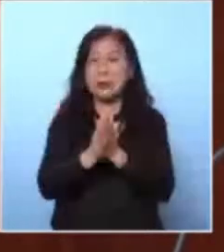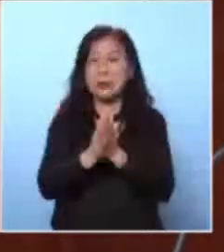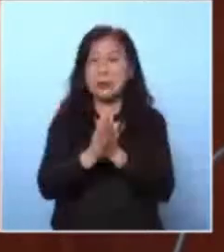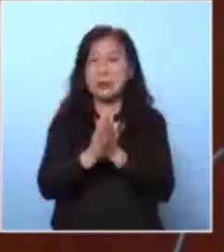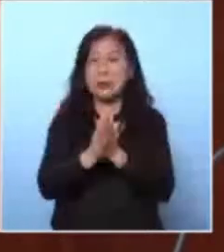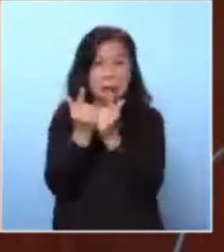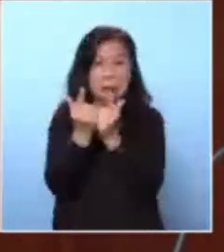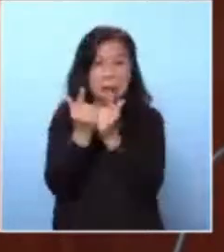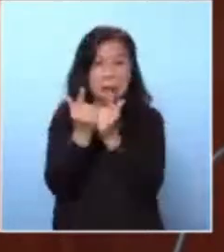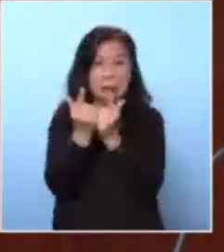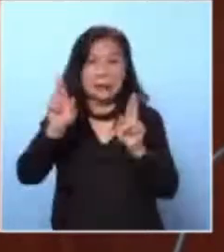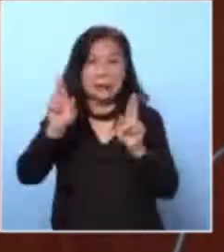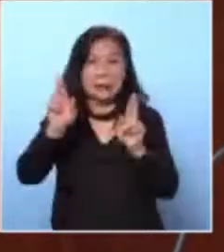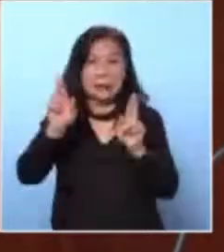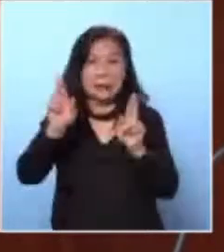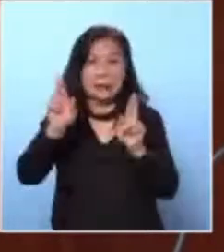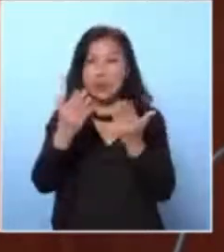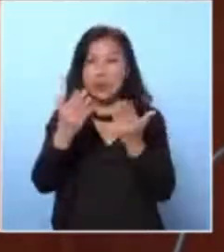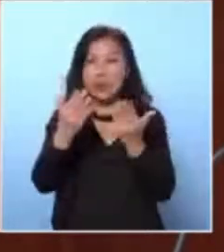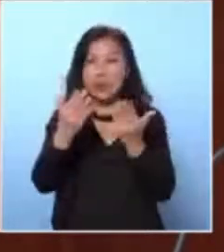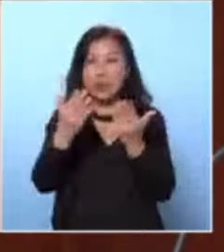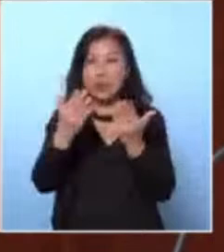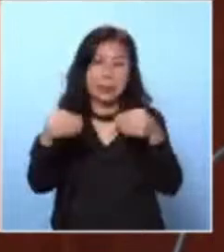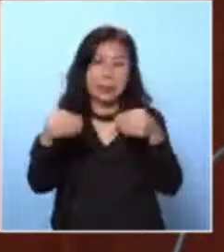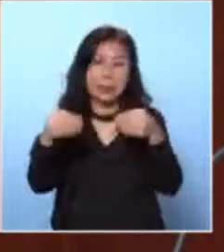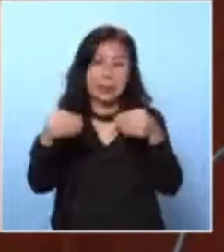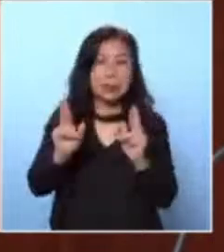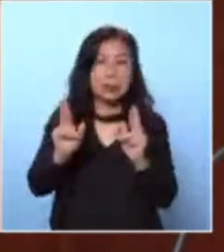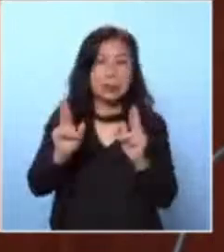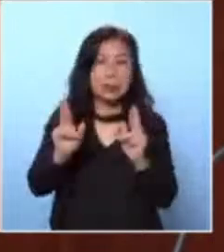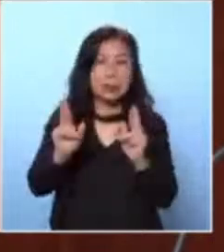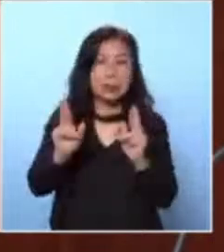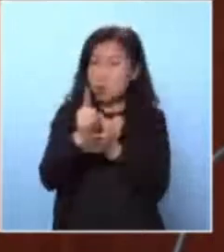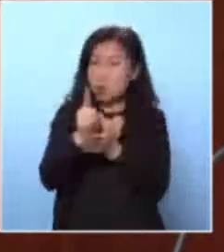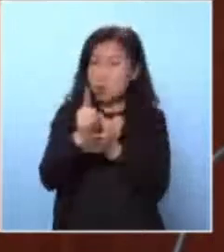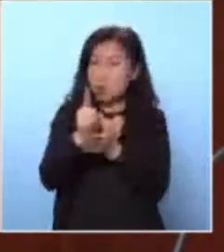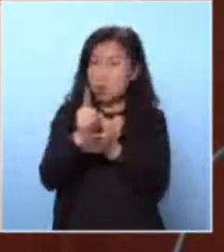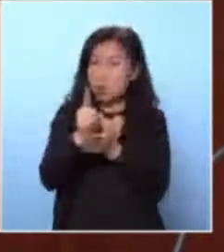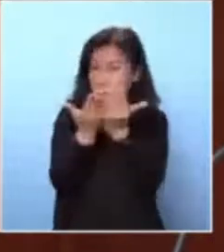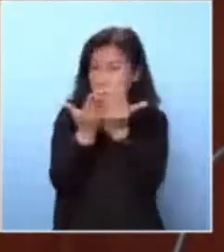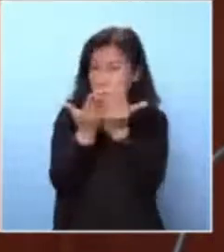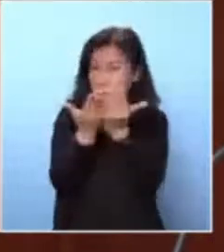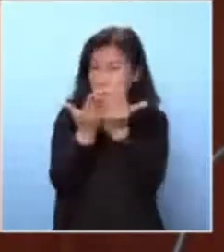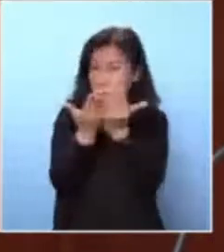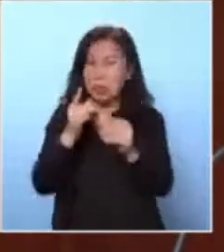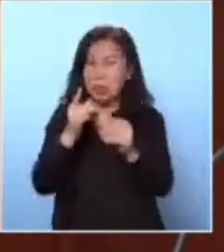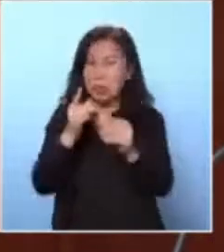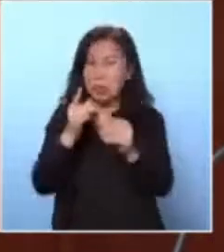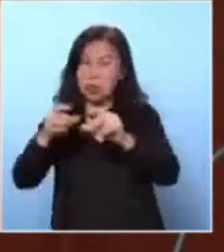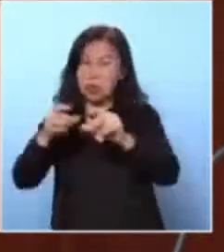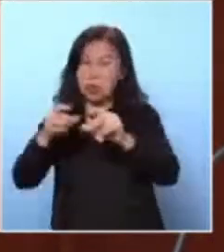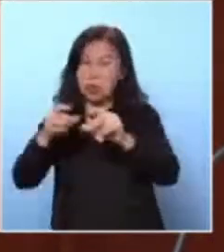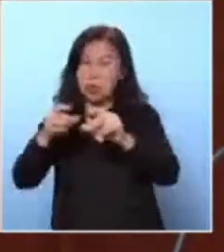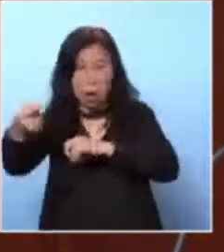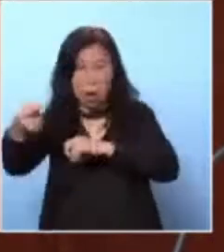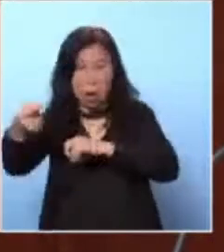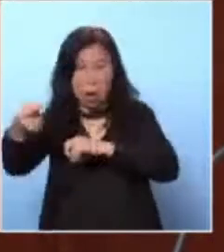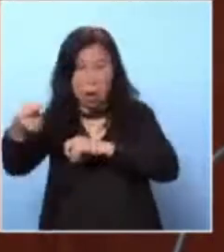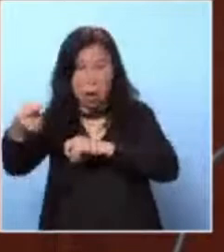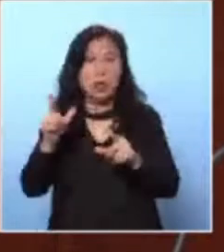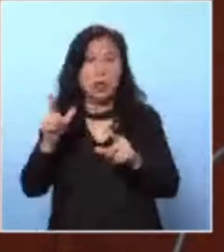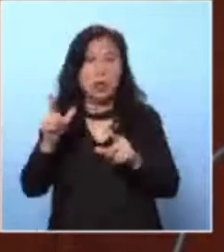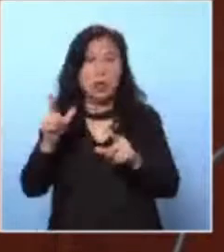of post-secondary education in the Northern Metropolis. We will strive to develop the Northern Metropolis University Town,